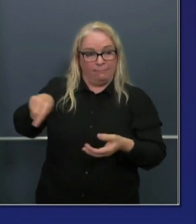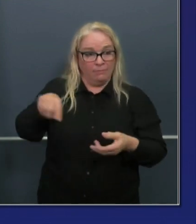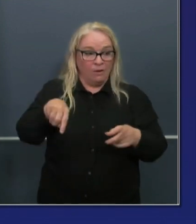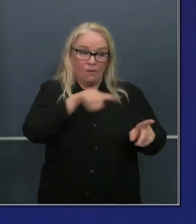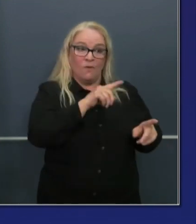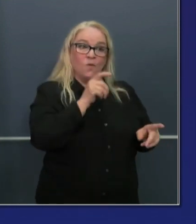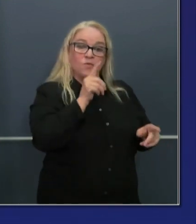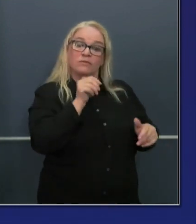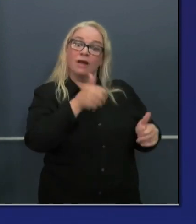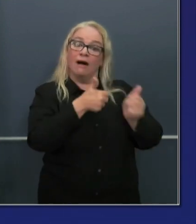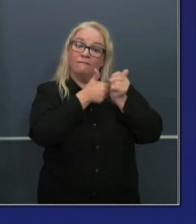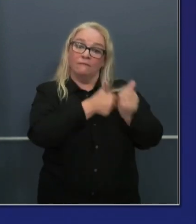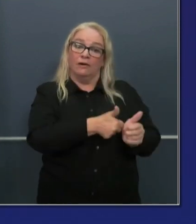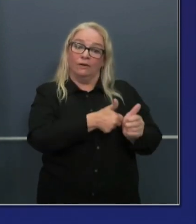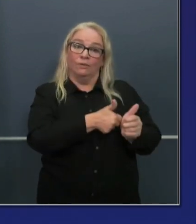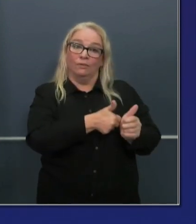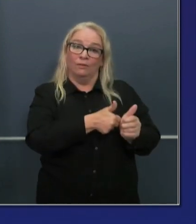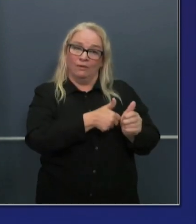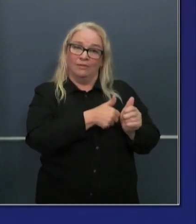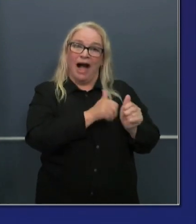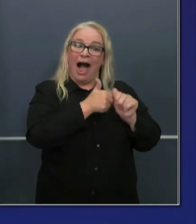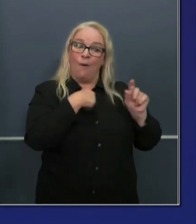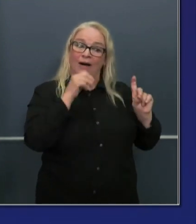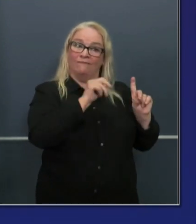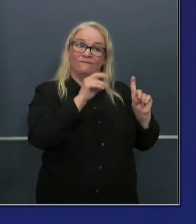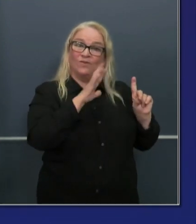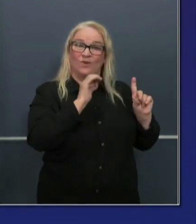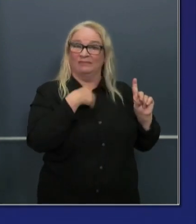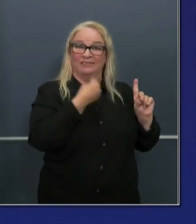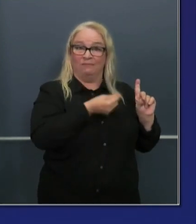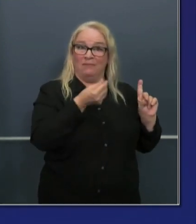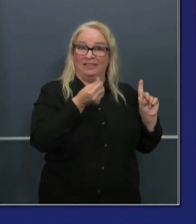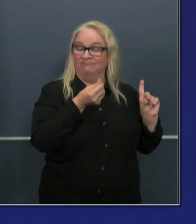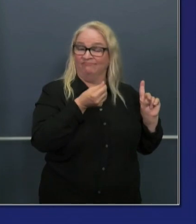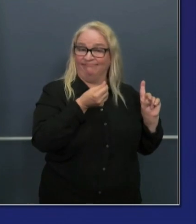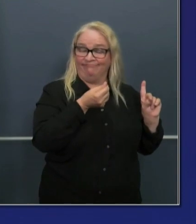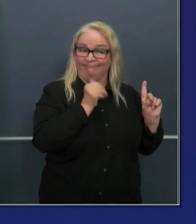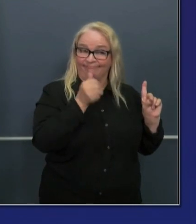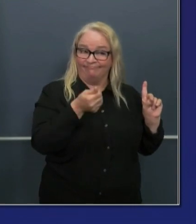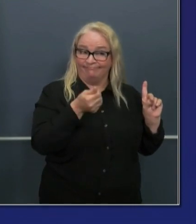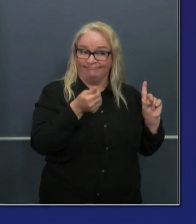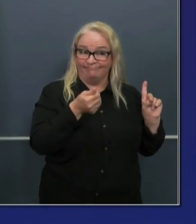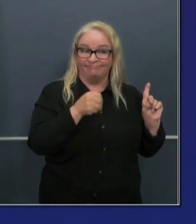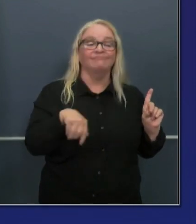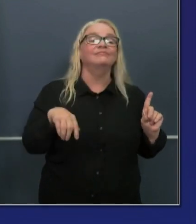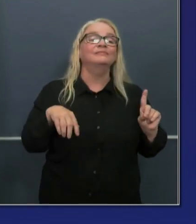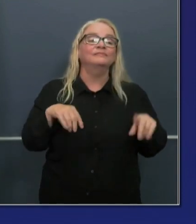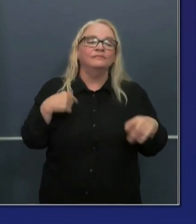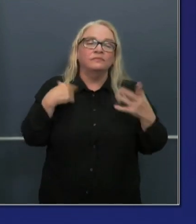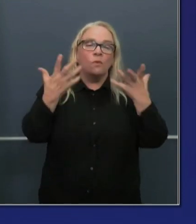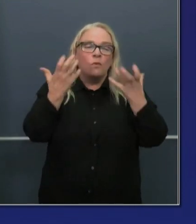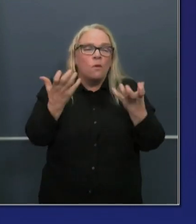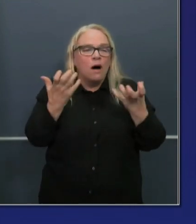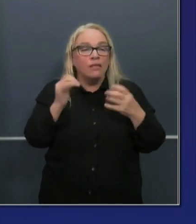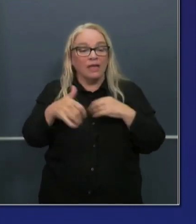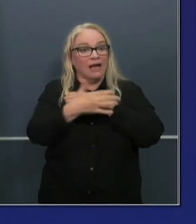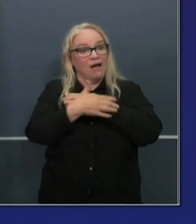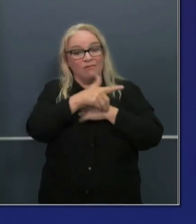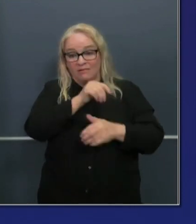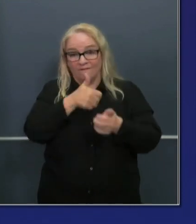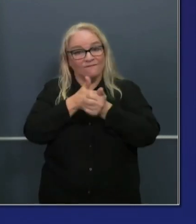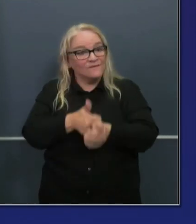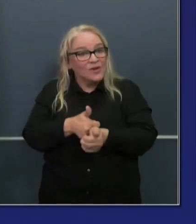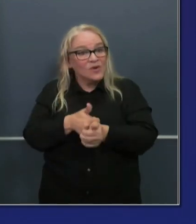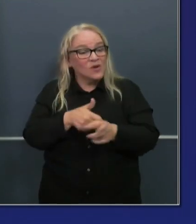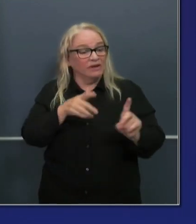behavior, we want to stipulate a fiscal consideration at the county level. And then at the business level,